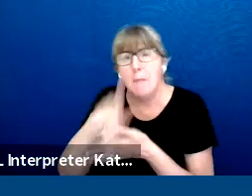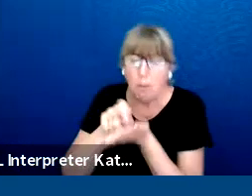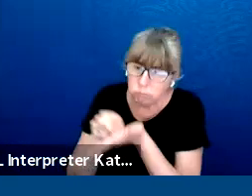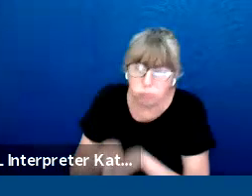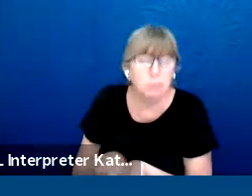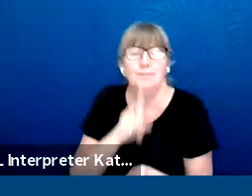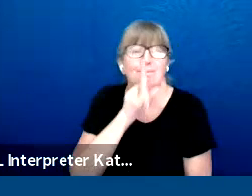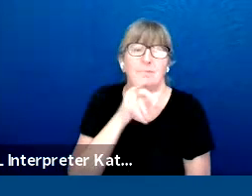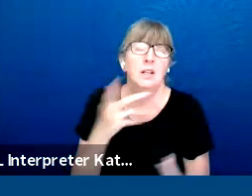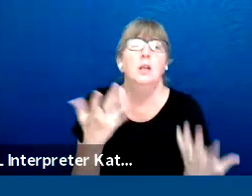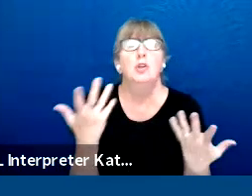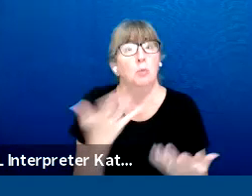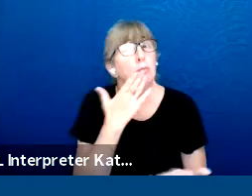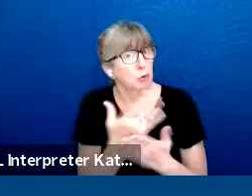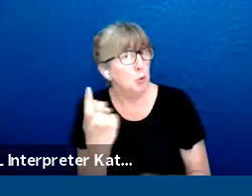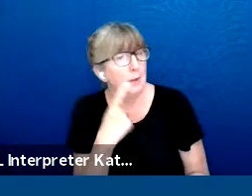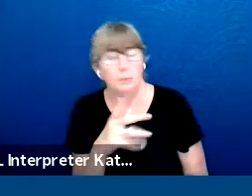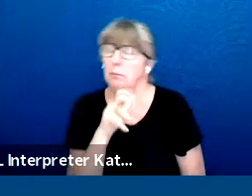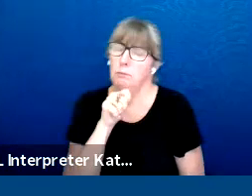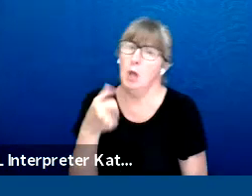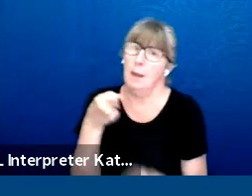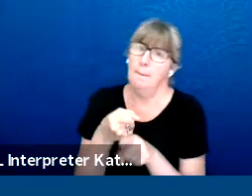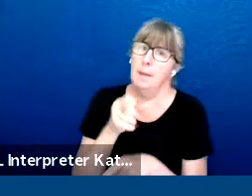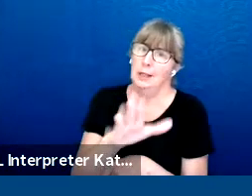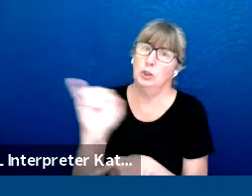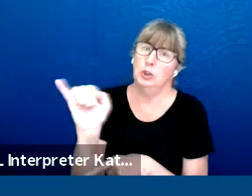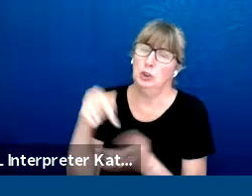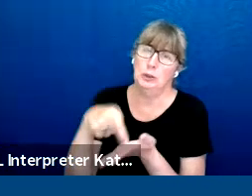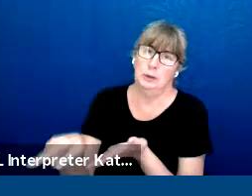it's a great question, but it will not impact your premiums.